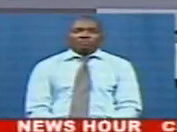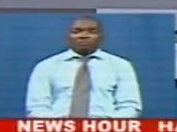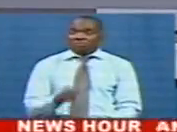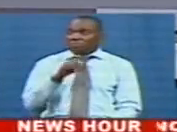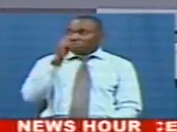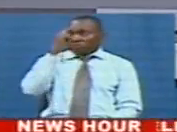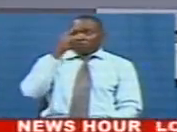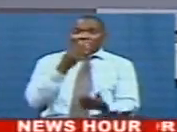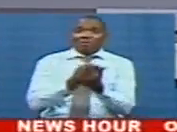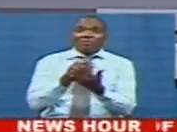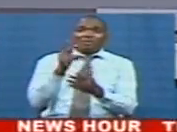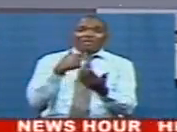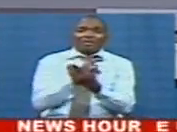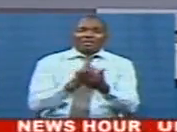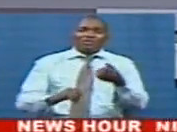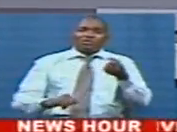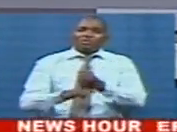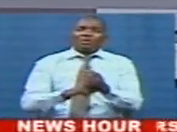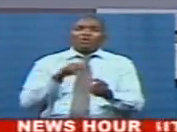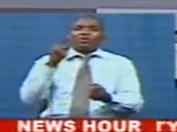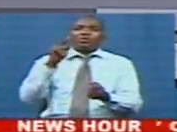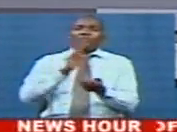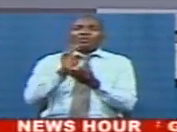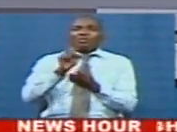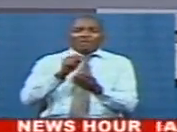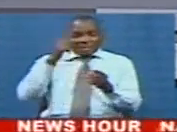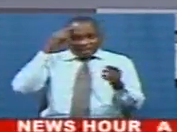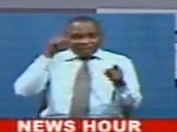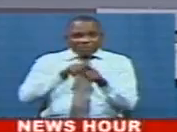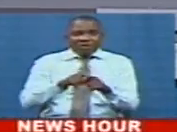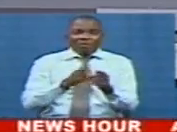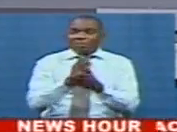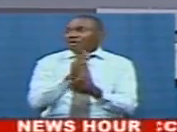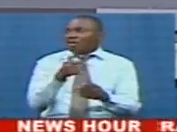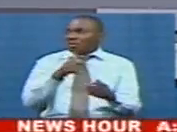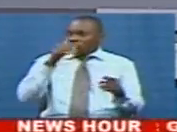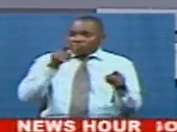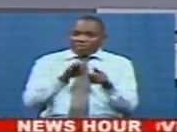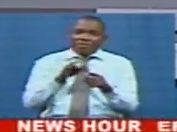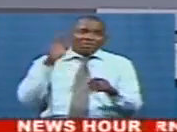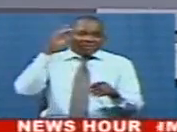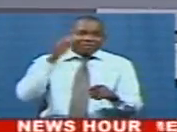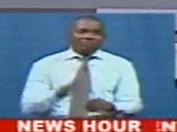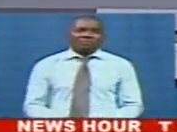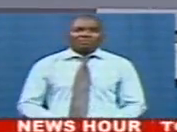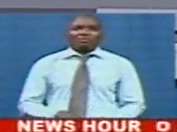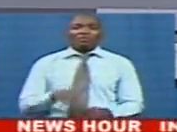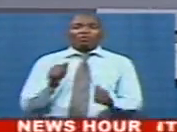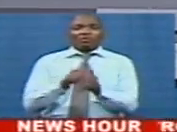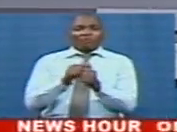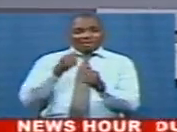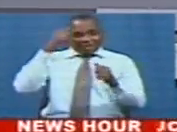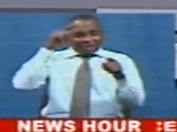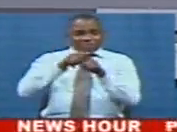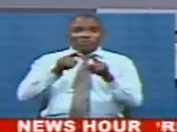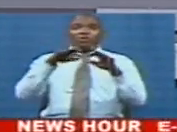Government is asking Ghanaians to support the $2 billion infrastructural deal with Sino-hydro Group Limited in China. Under the barter agreement,